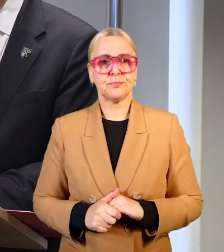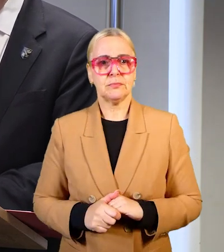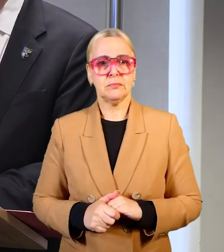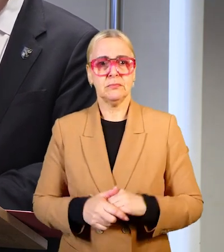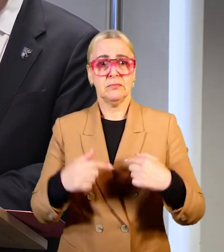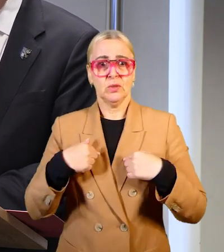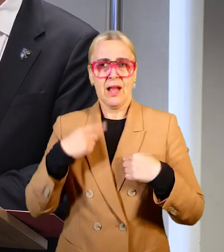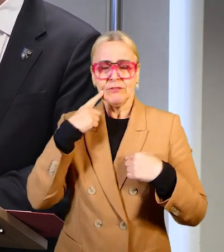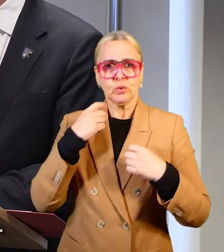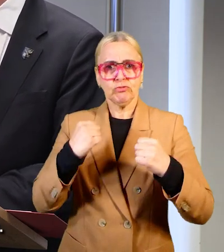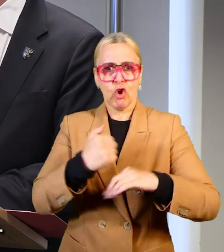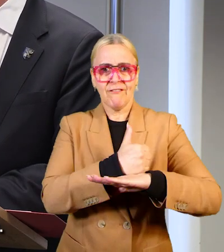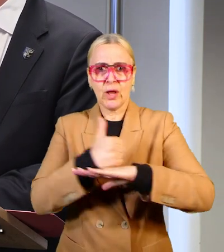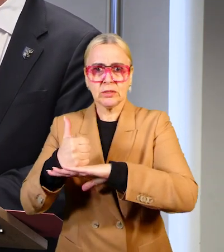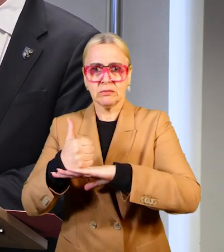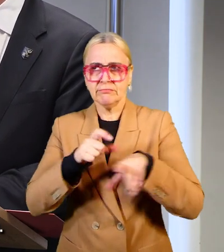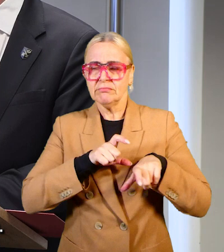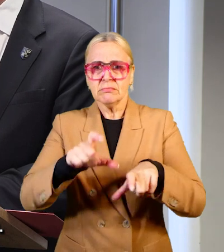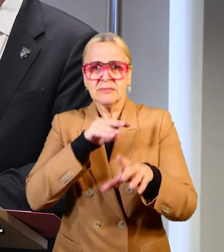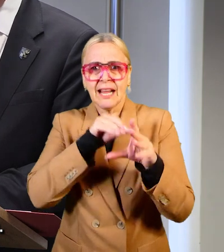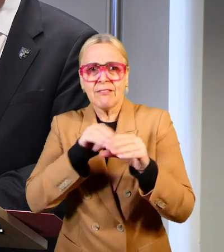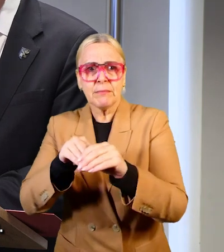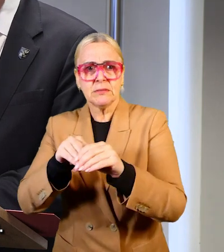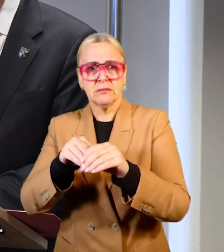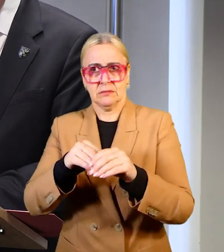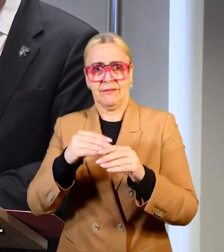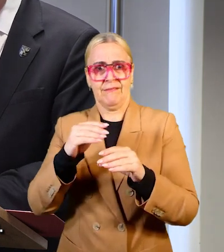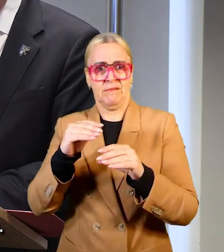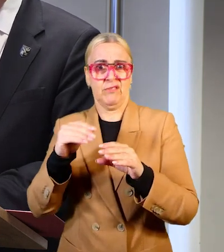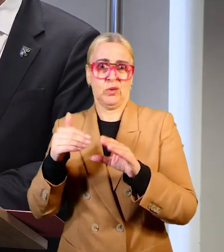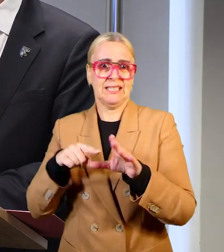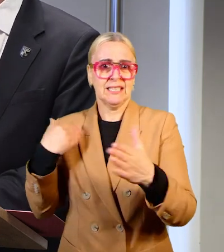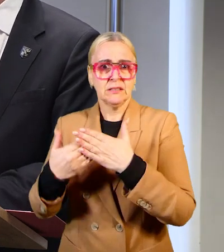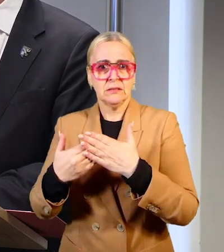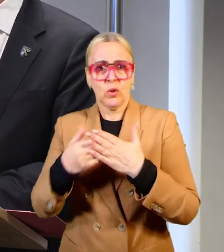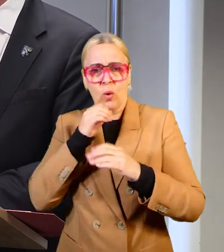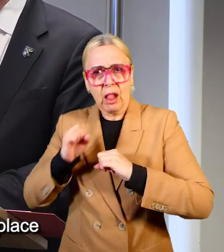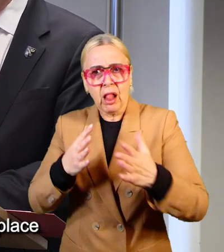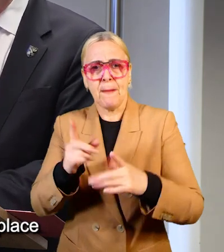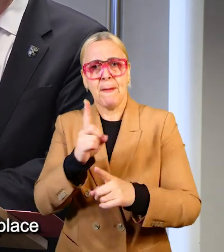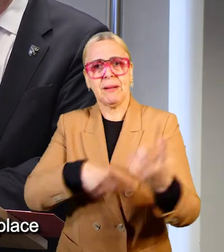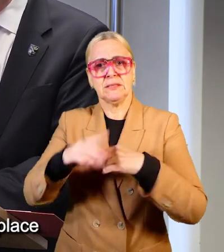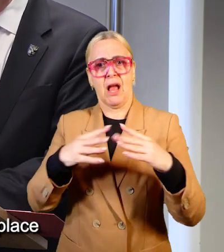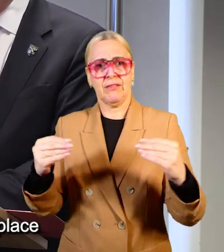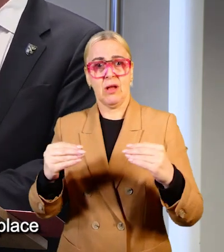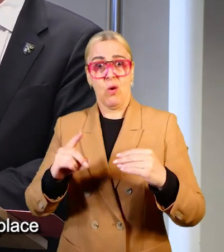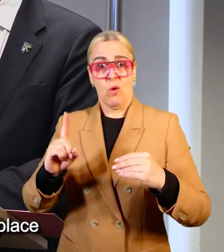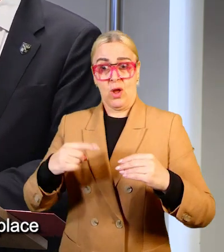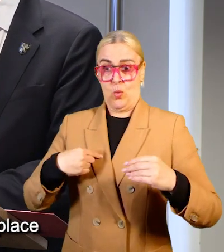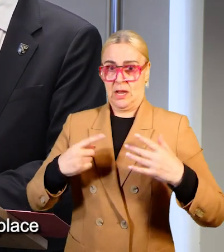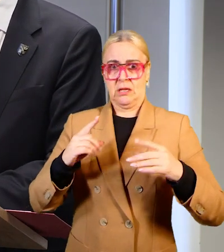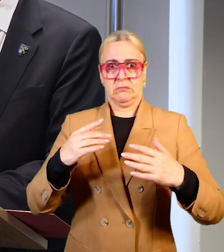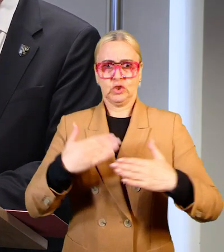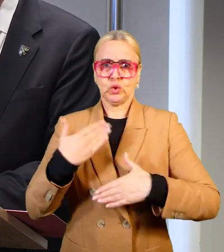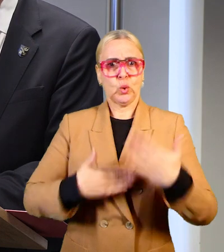to leave nobody behind and to make Surrey a better place. This budget builds on the strong foundations we have